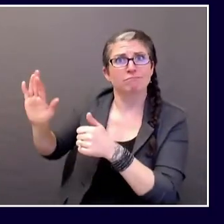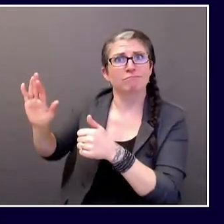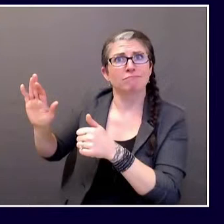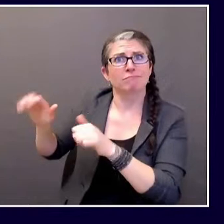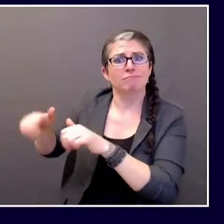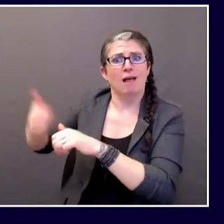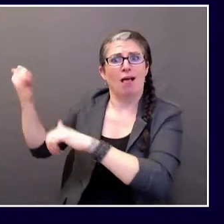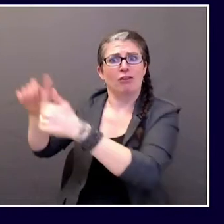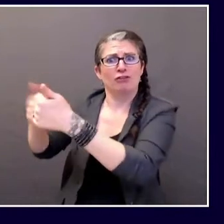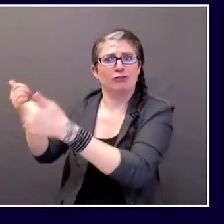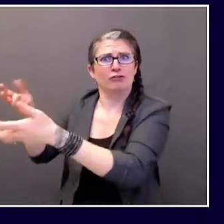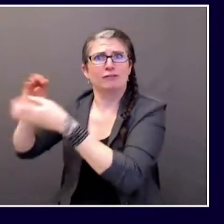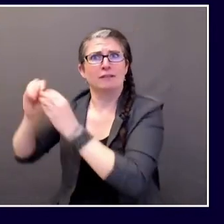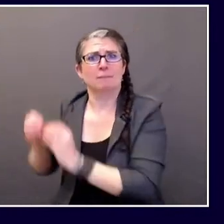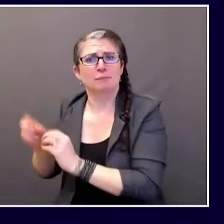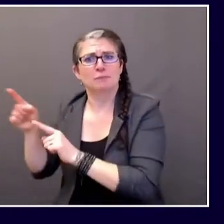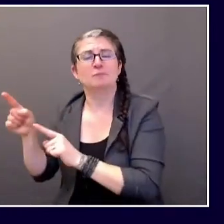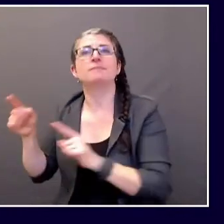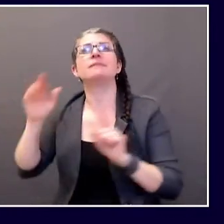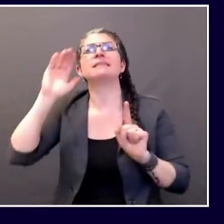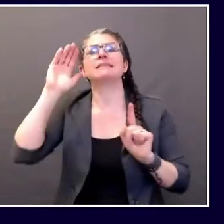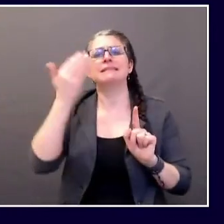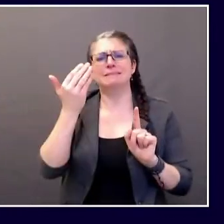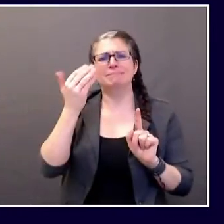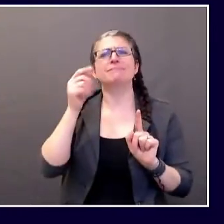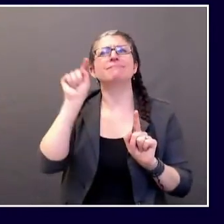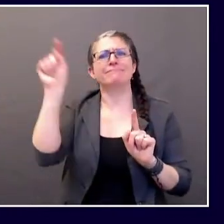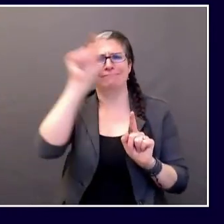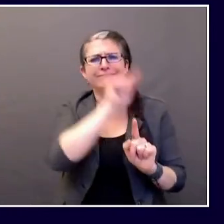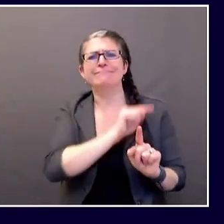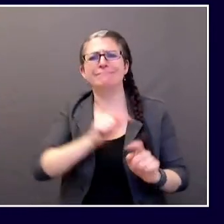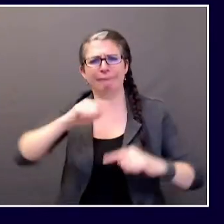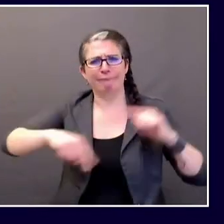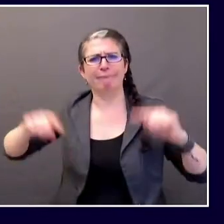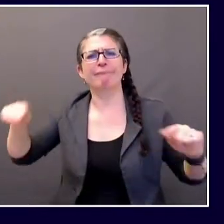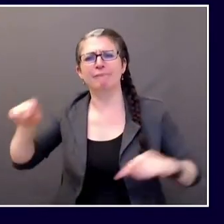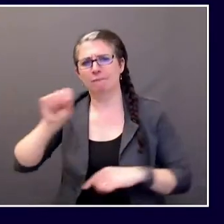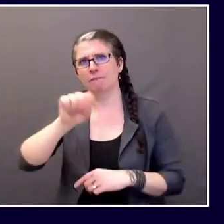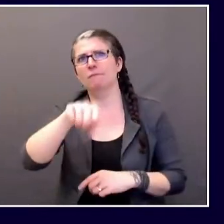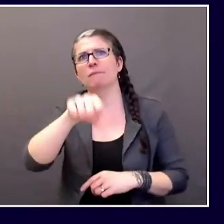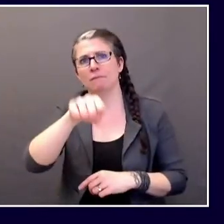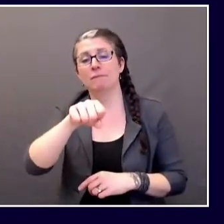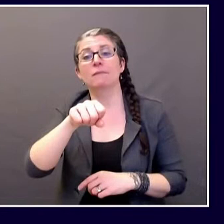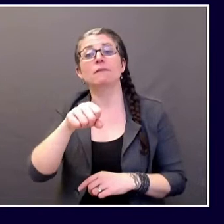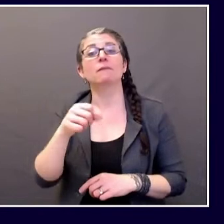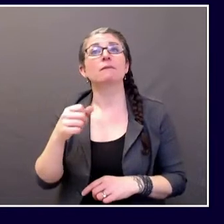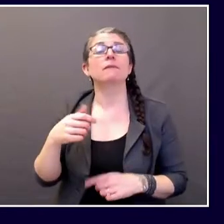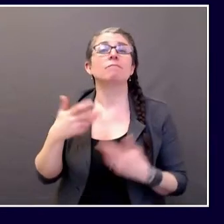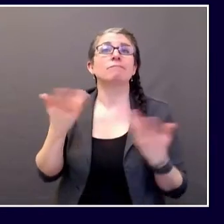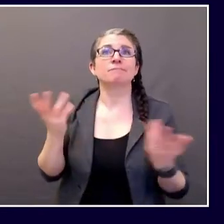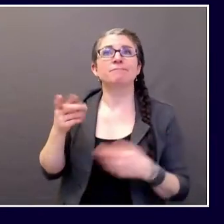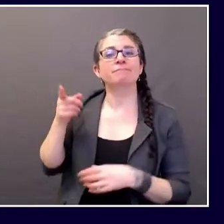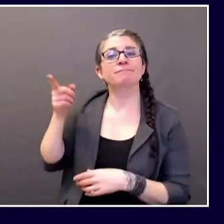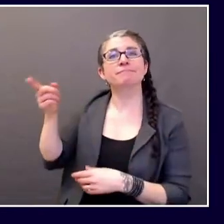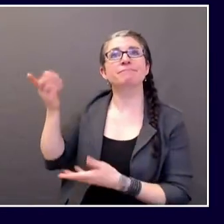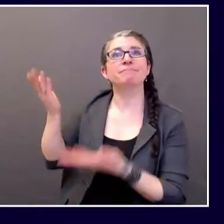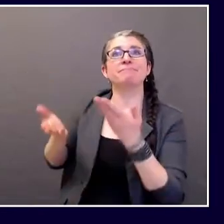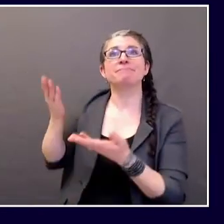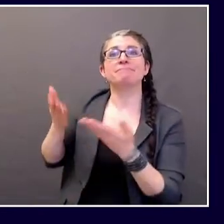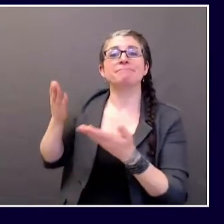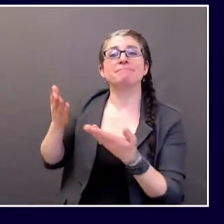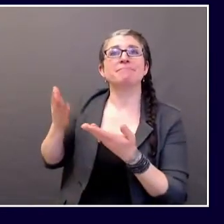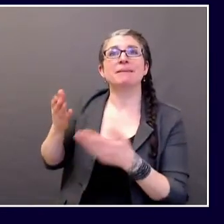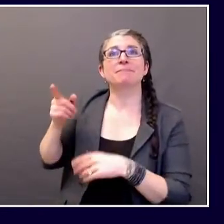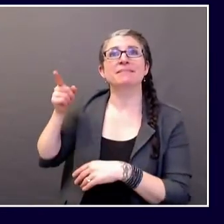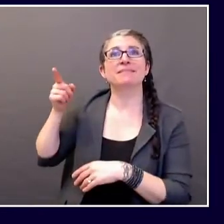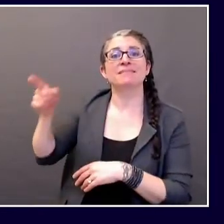enough access points. Hence the discussion that we've had already today and why we're so excited for the site in Stanford to open, because